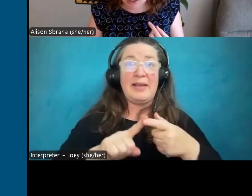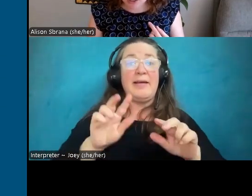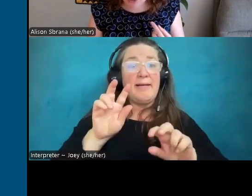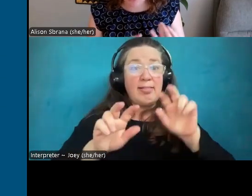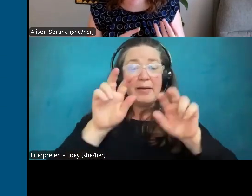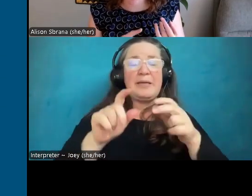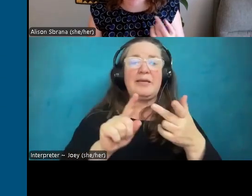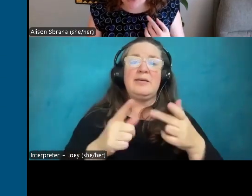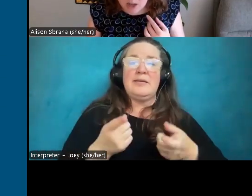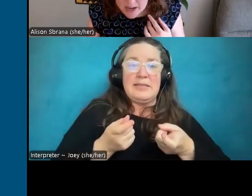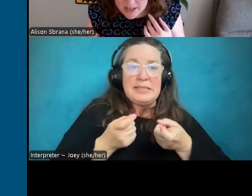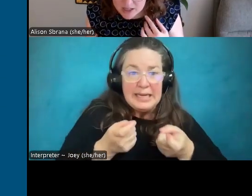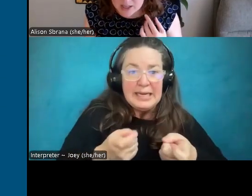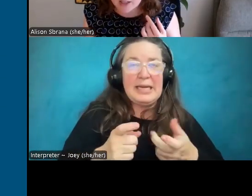skiing,